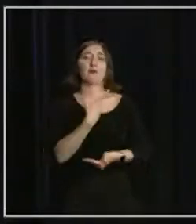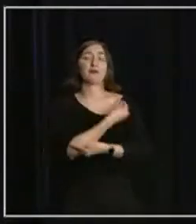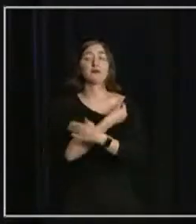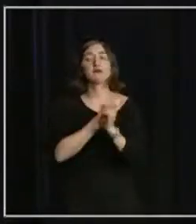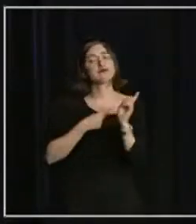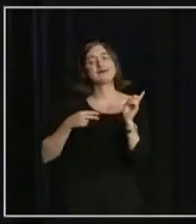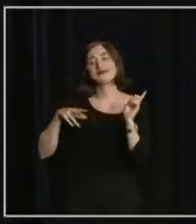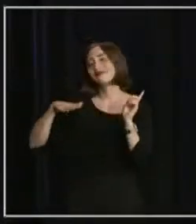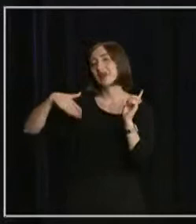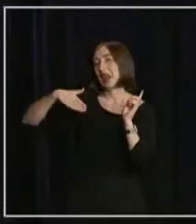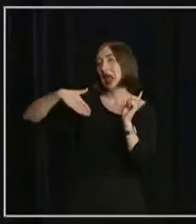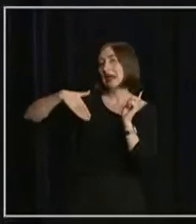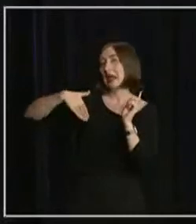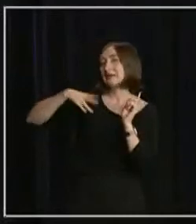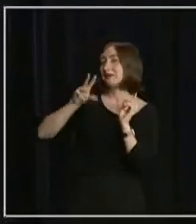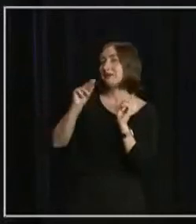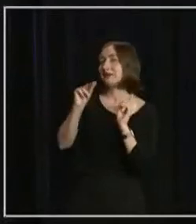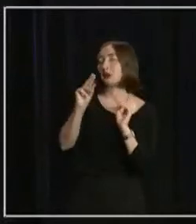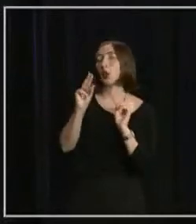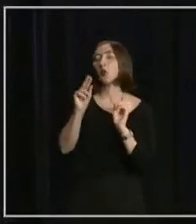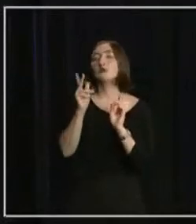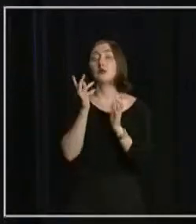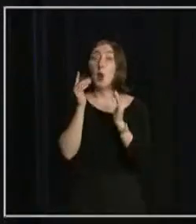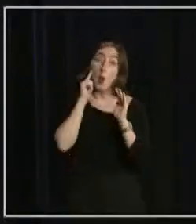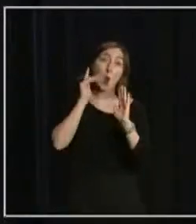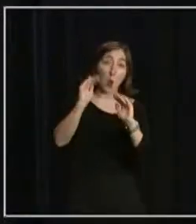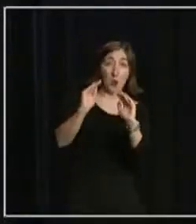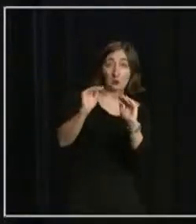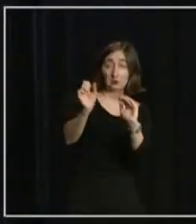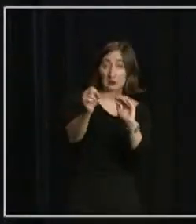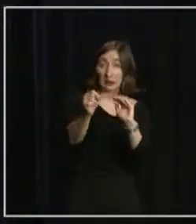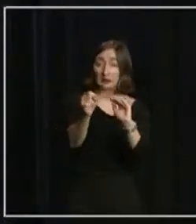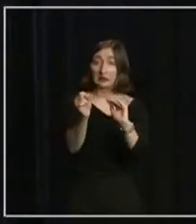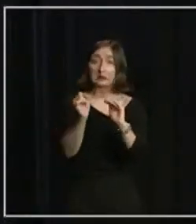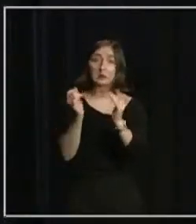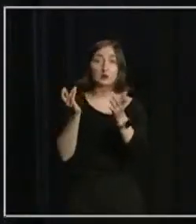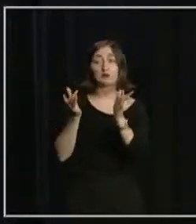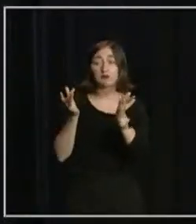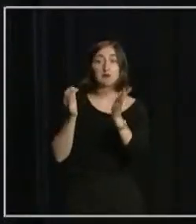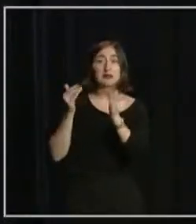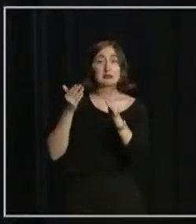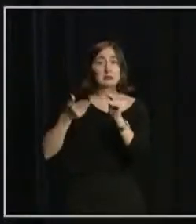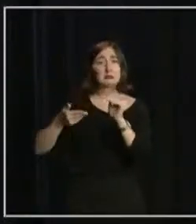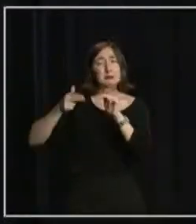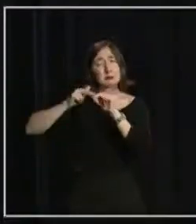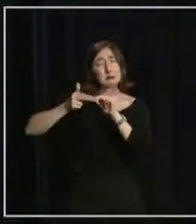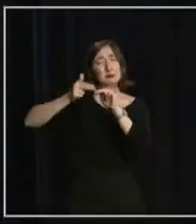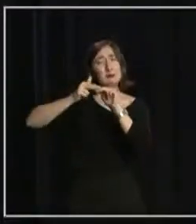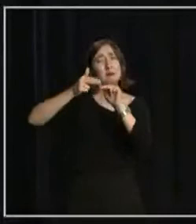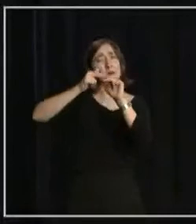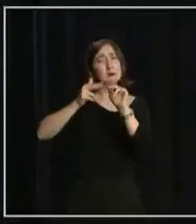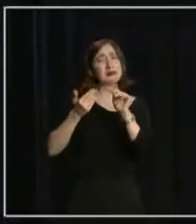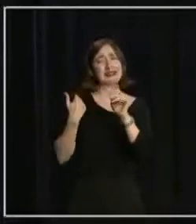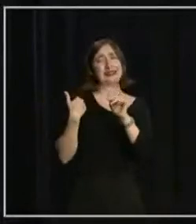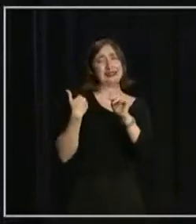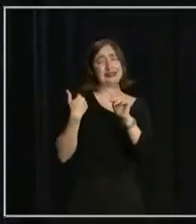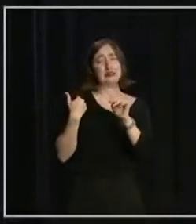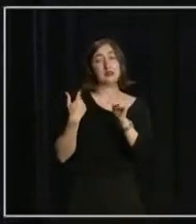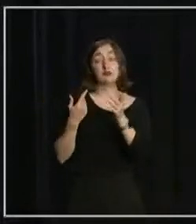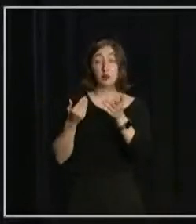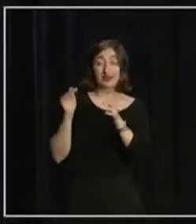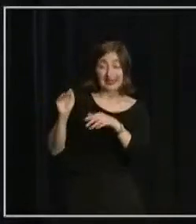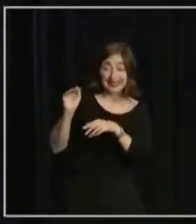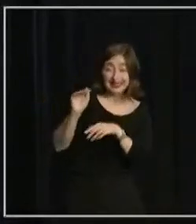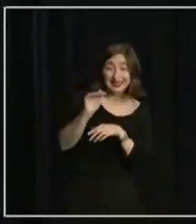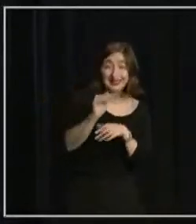seen, again, incremental increase over the last few weeks. We've been on message reminding folks about the value of being vaccinated. We've been talking about the pressures that the hospitals